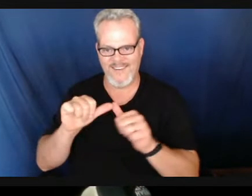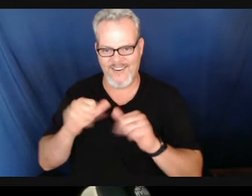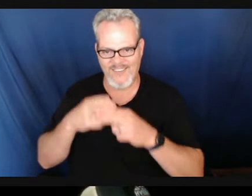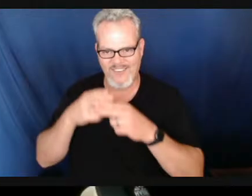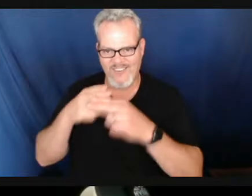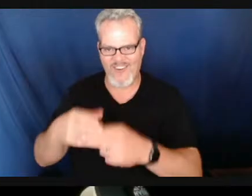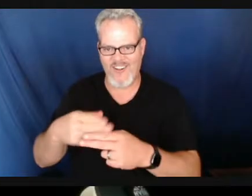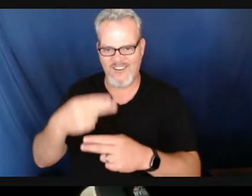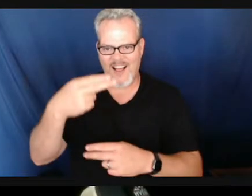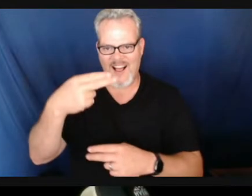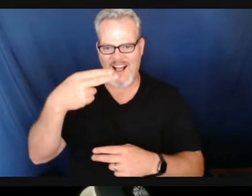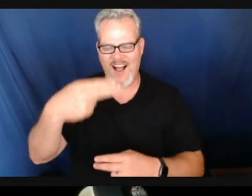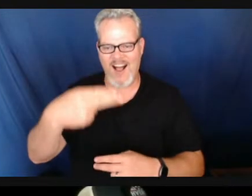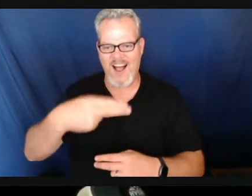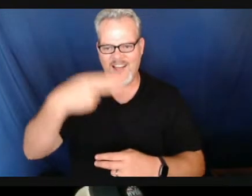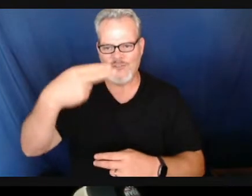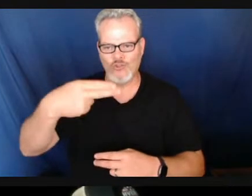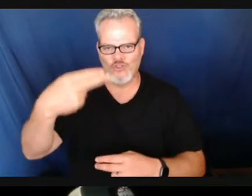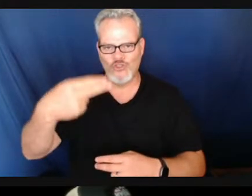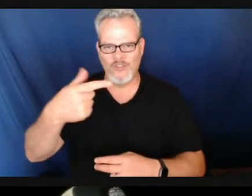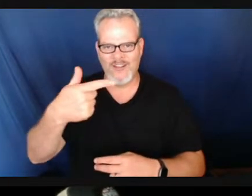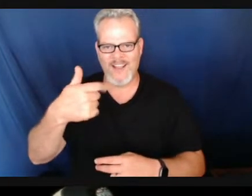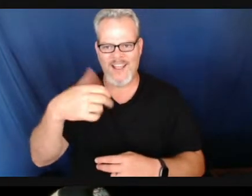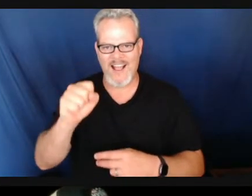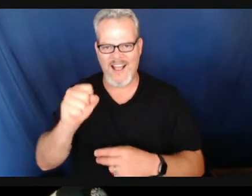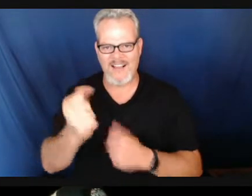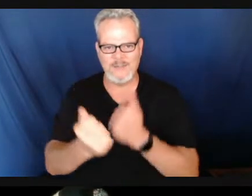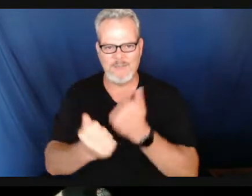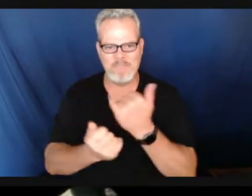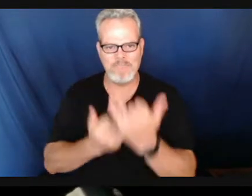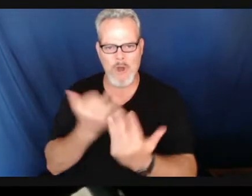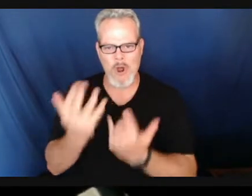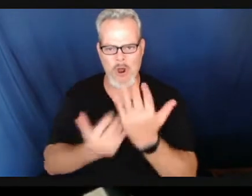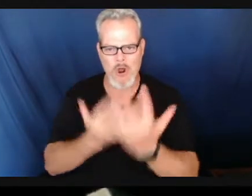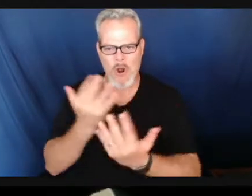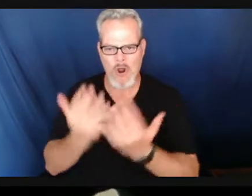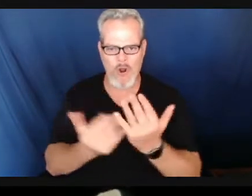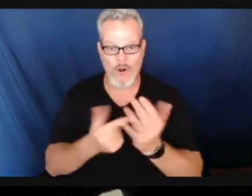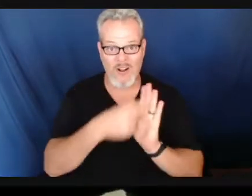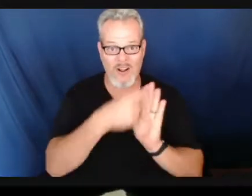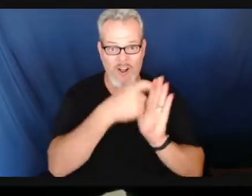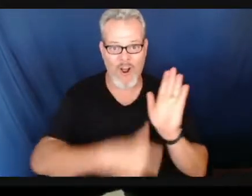gas burning. And it talks about, this article goes into talk about how